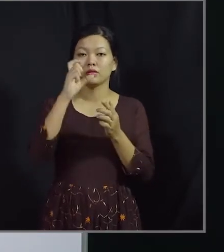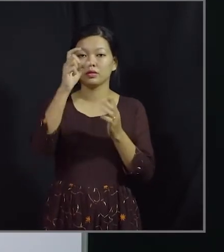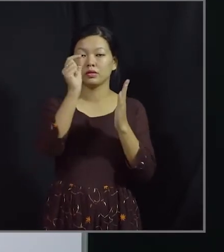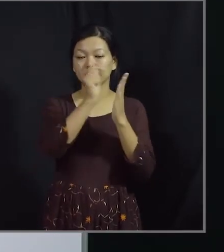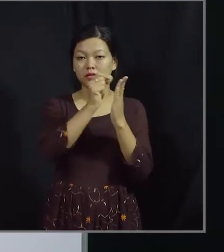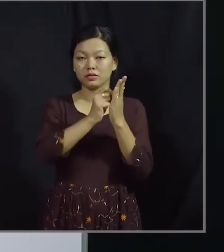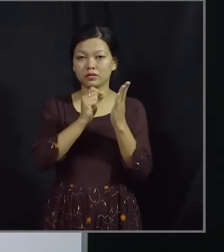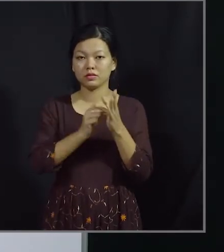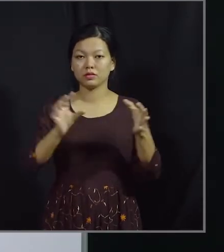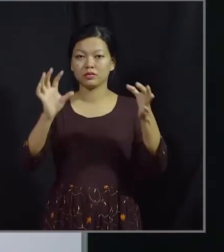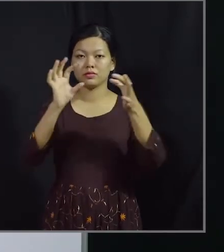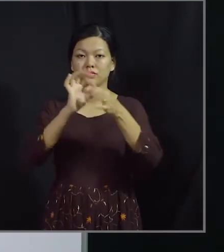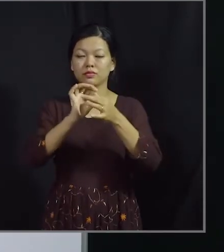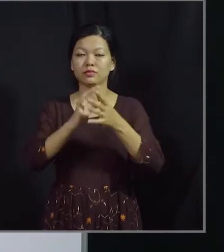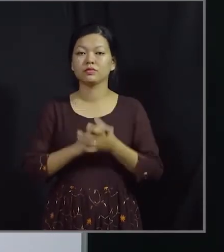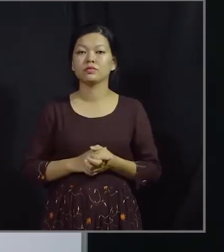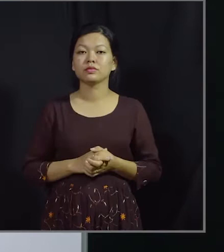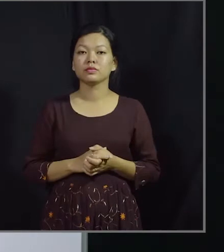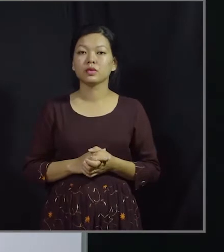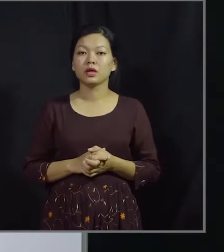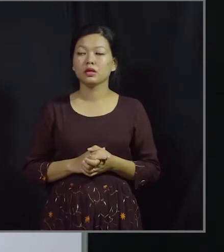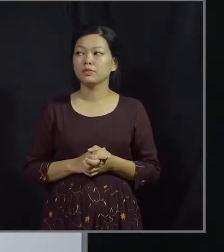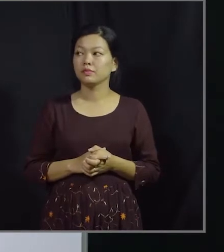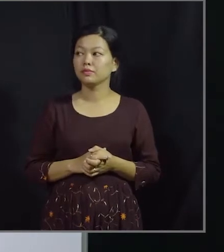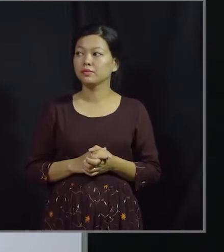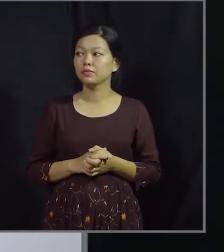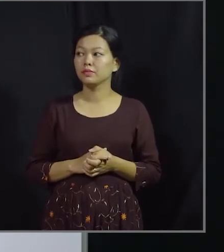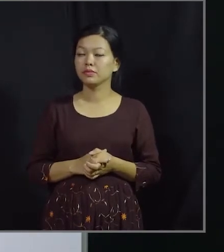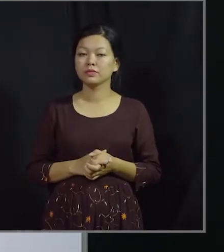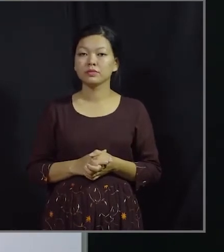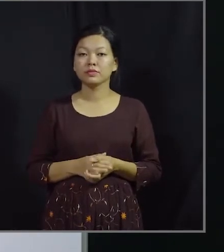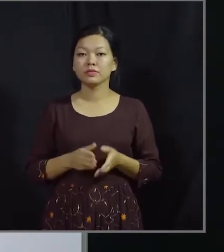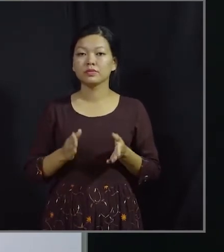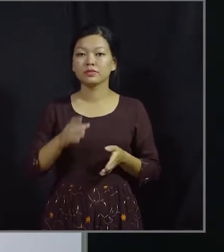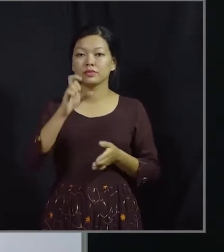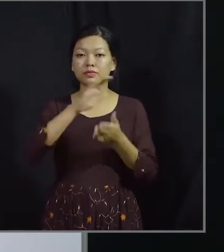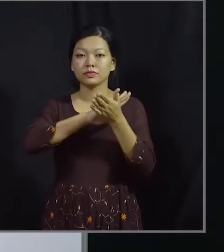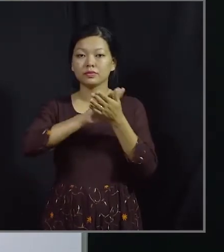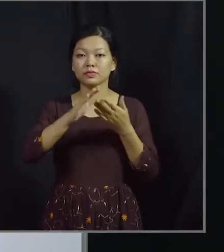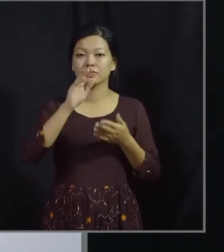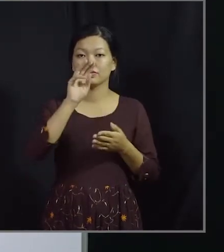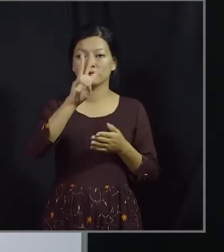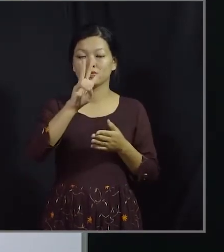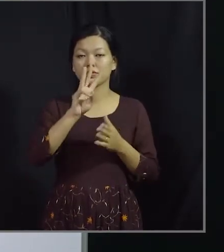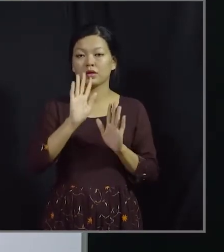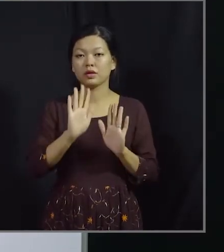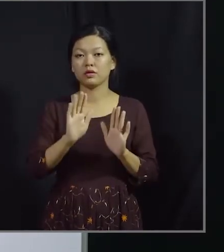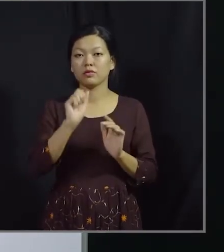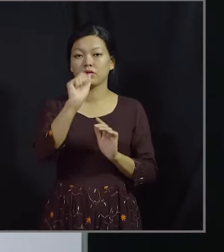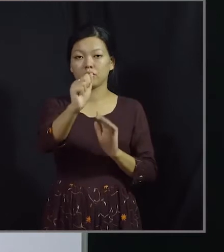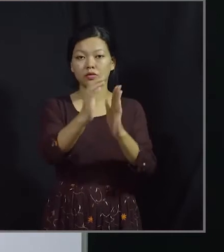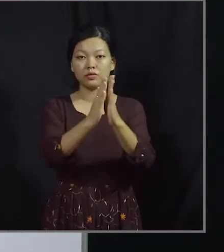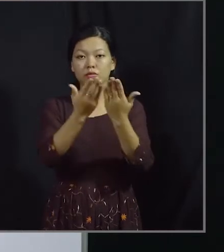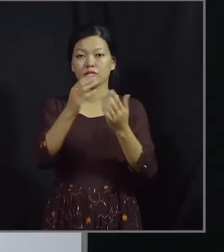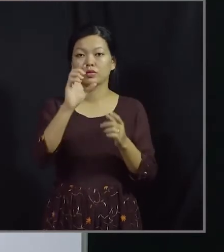partnership, change in profit sharing ratio, which is given in chapter 3. So before